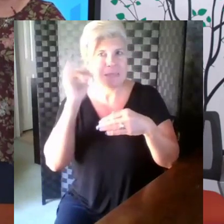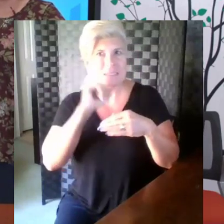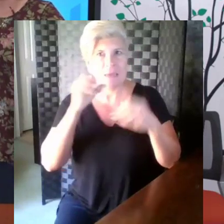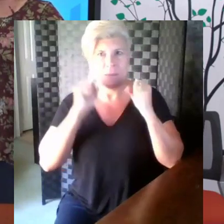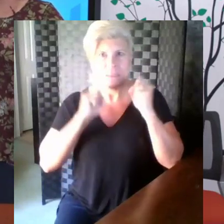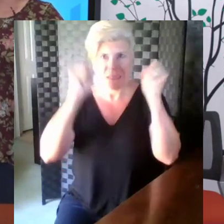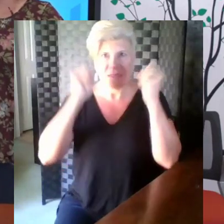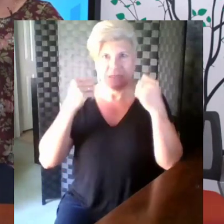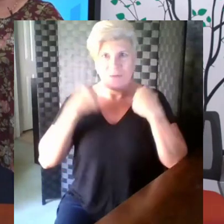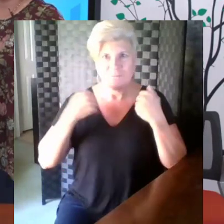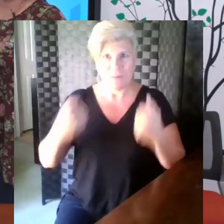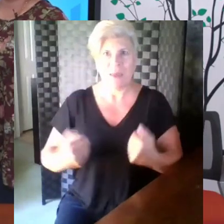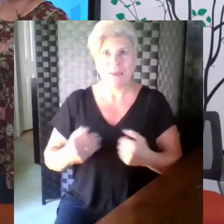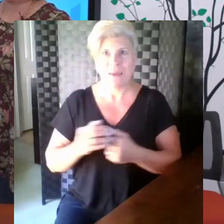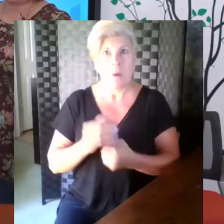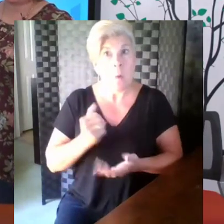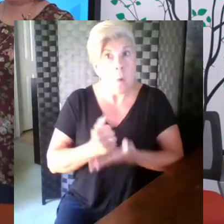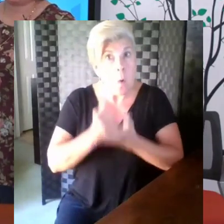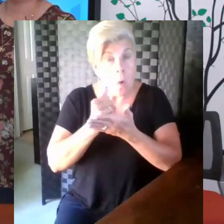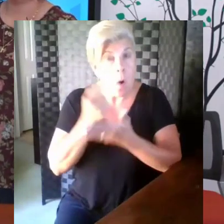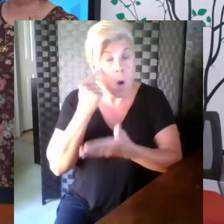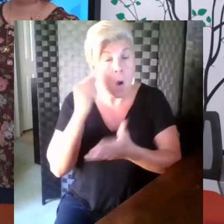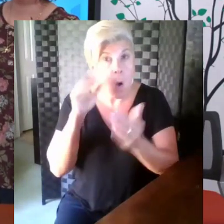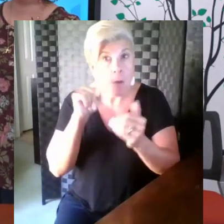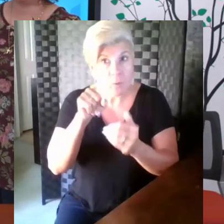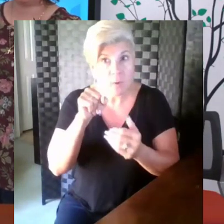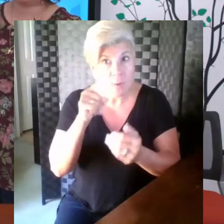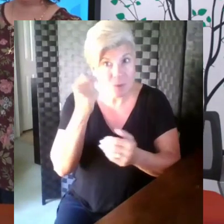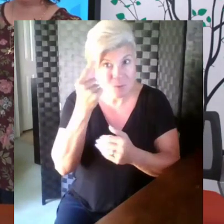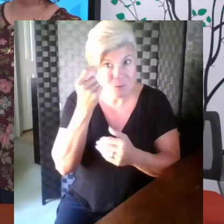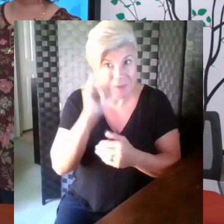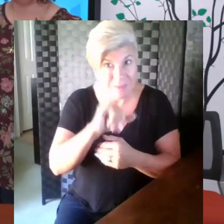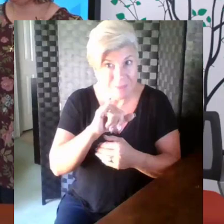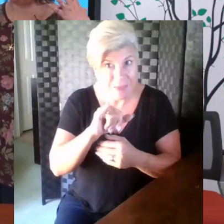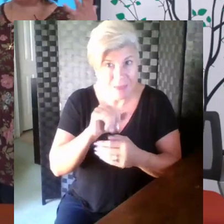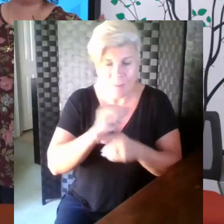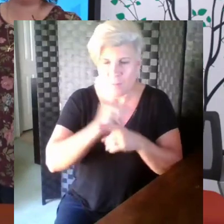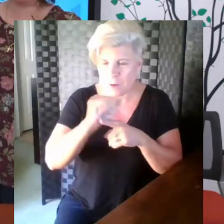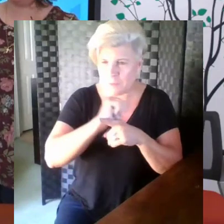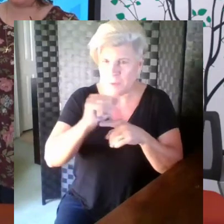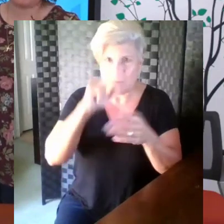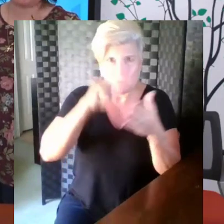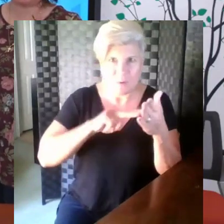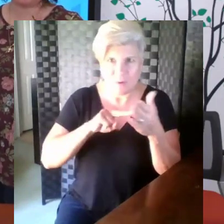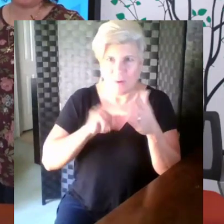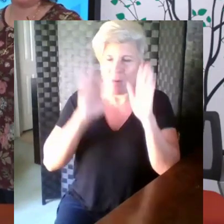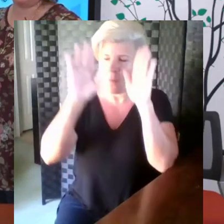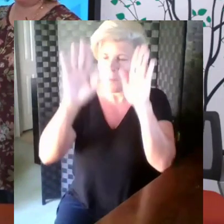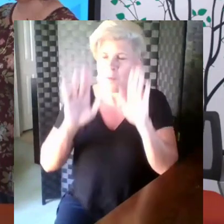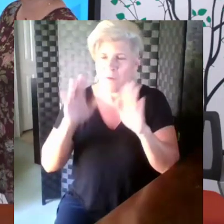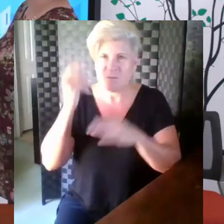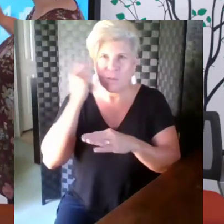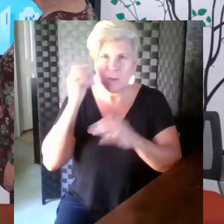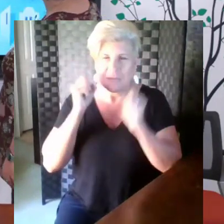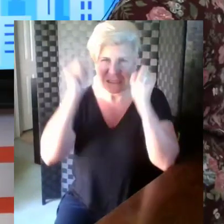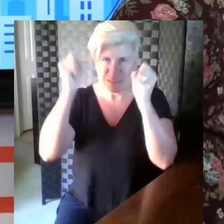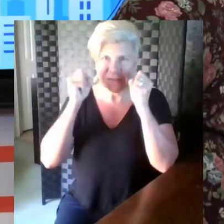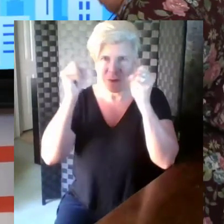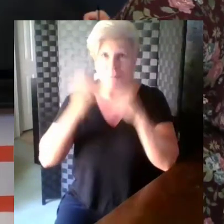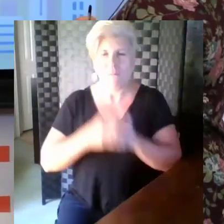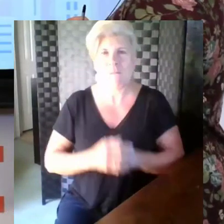the body." And I hope that you are realizing that as we practice these reading skills. It's just really great exercise for your